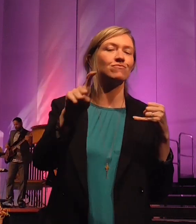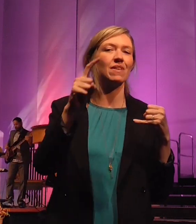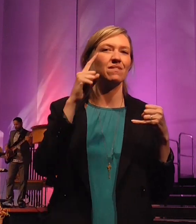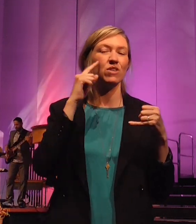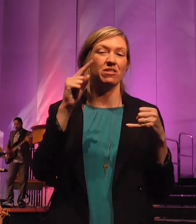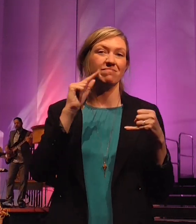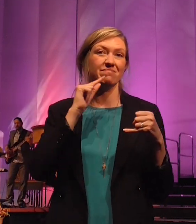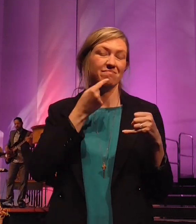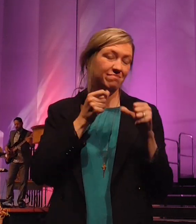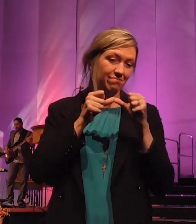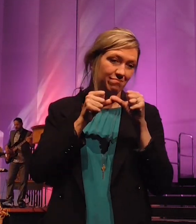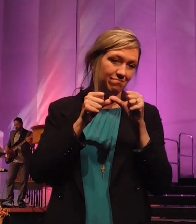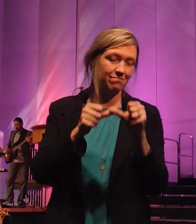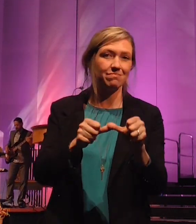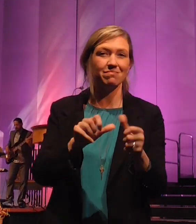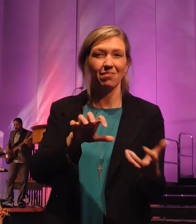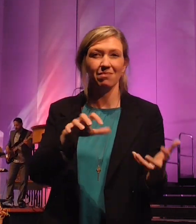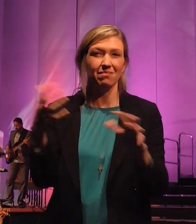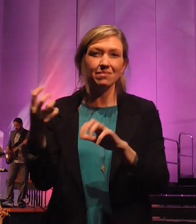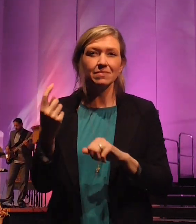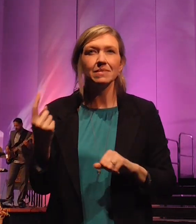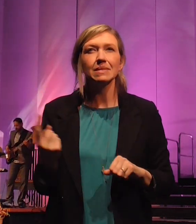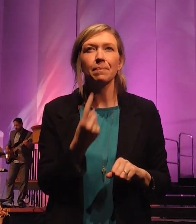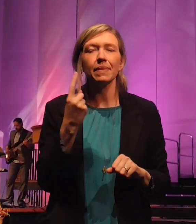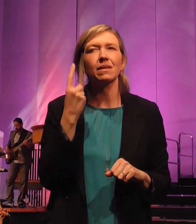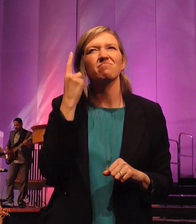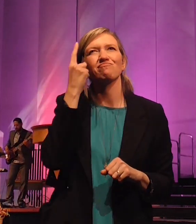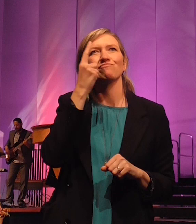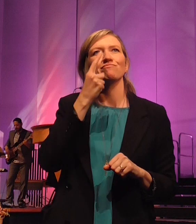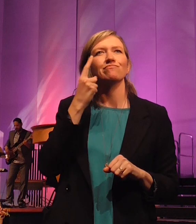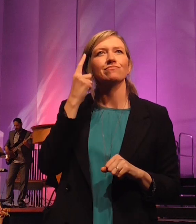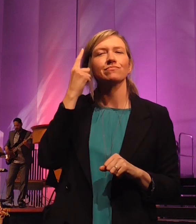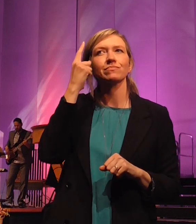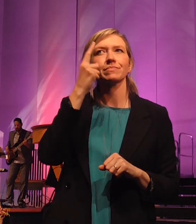cross that line for good.